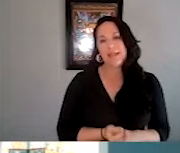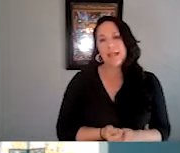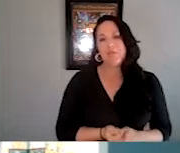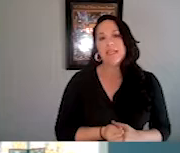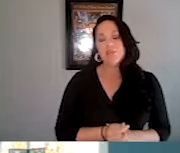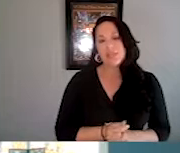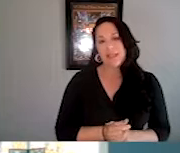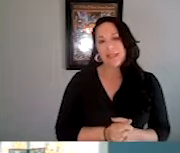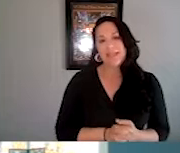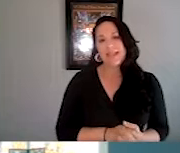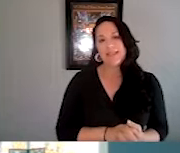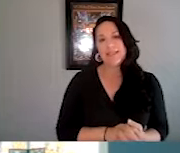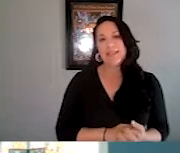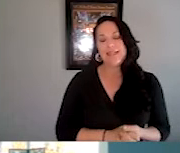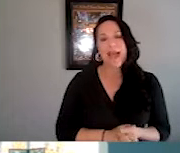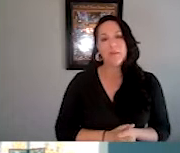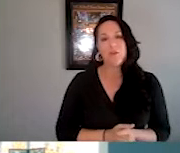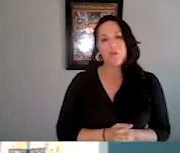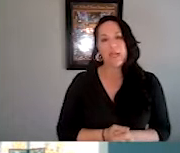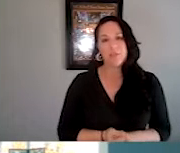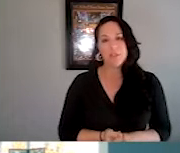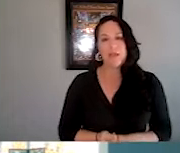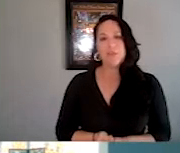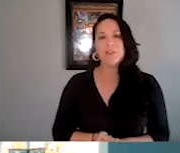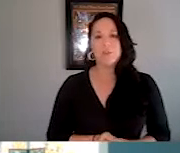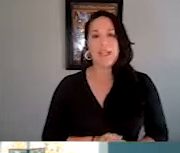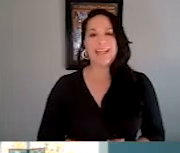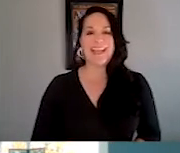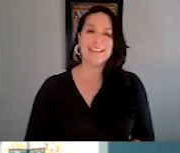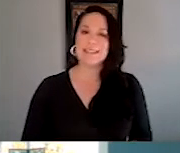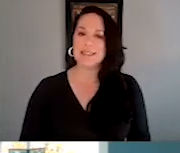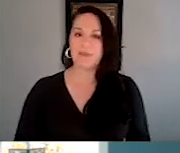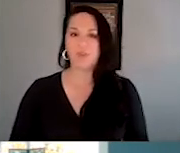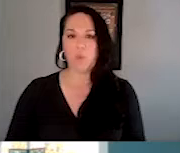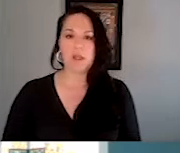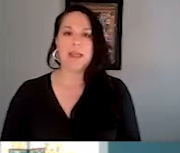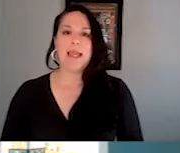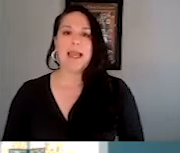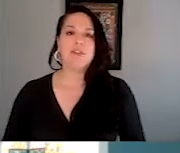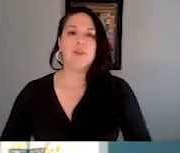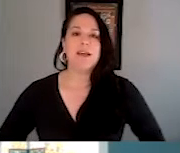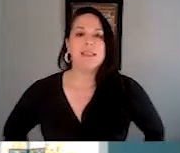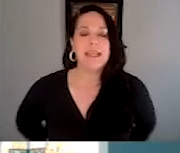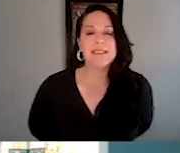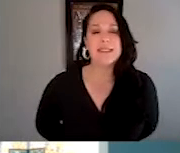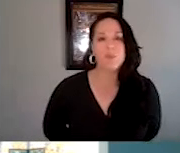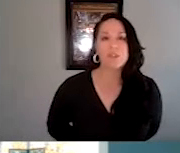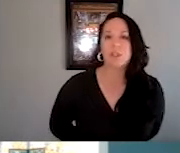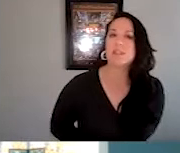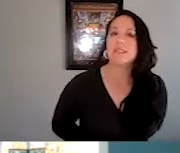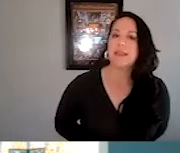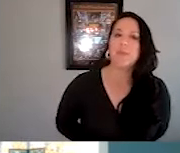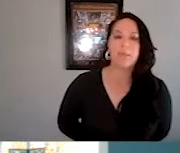Delta-8. And what's interesting, like I said, is that this didn't happen overnight. We saw that research begin in 1974. And in 2018